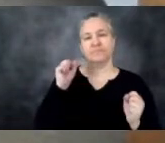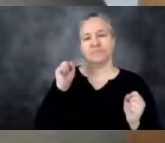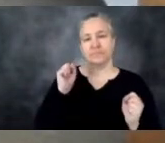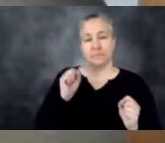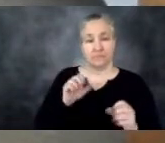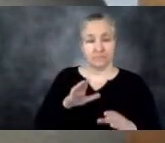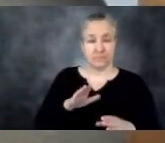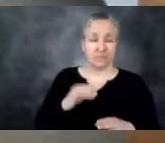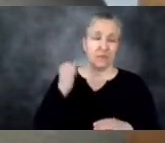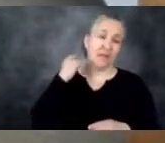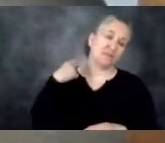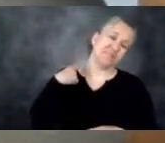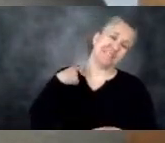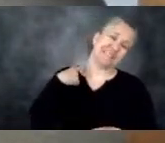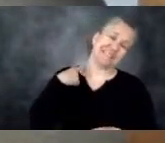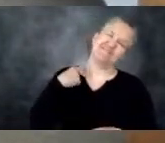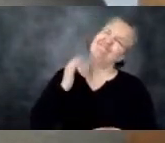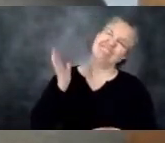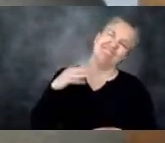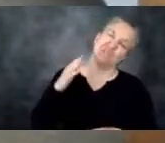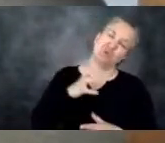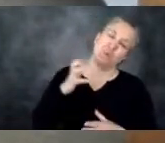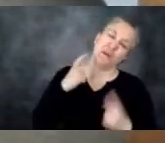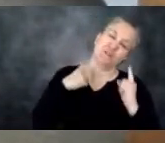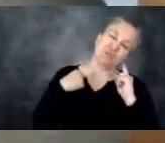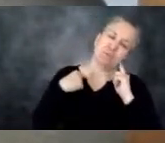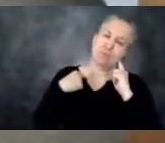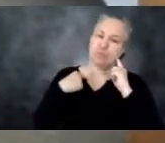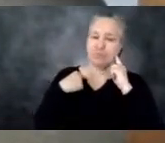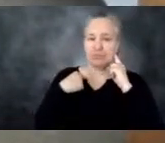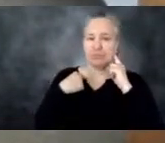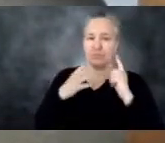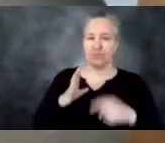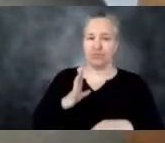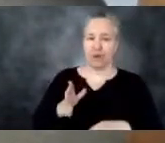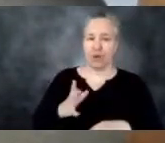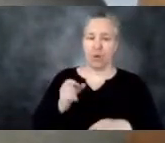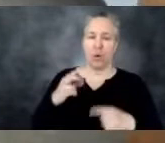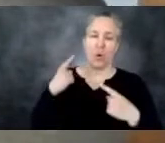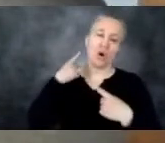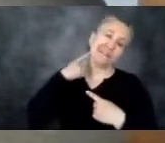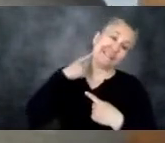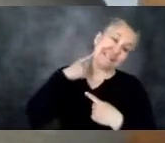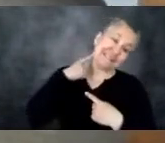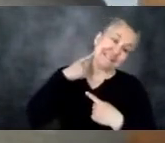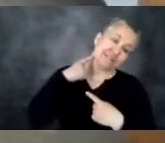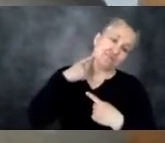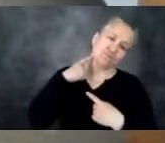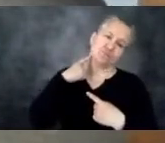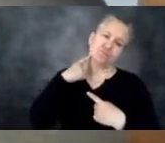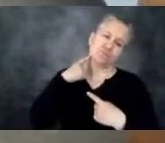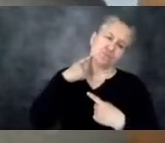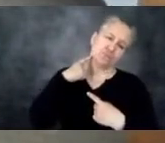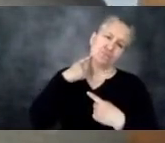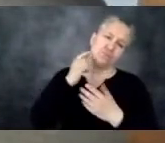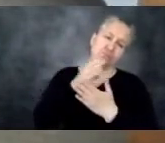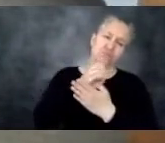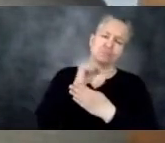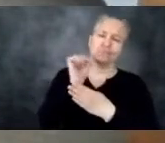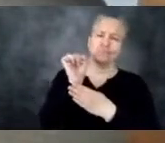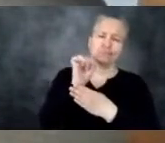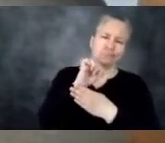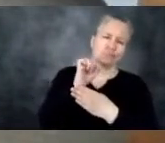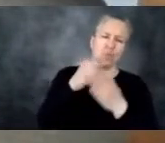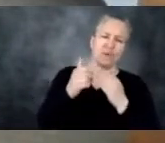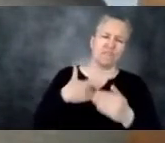If that neck stretch gets to be too much, you can go ahead and just return to center, or you can adjust that neck stretch to be less, more, whatever feels good for you.